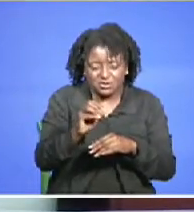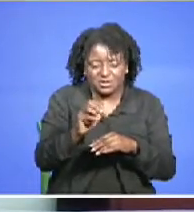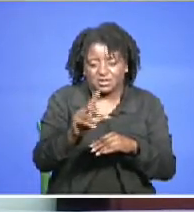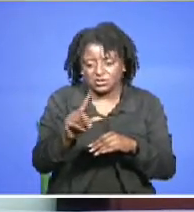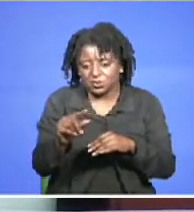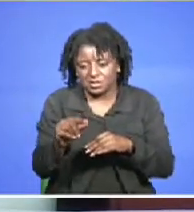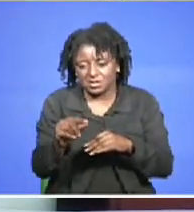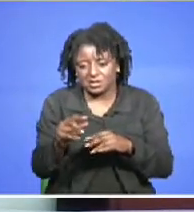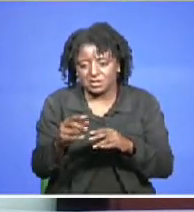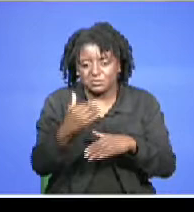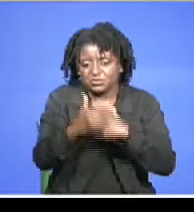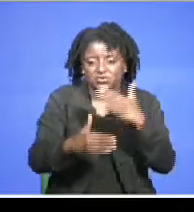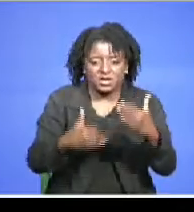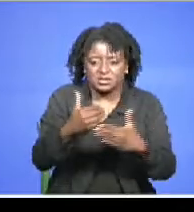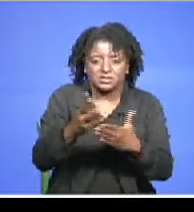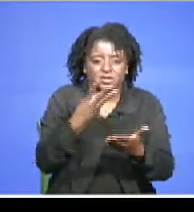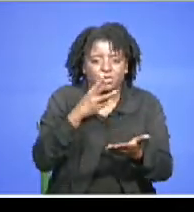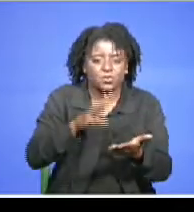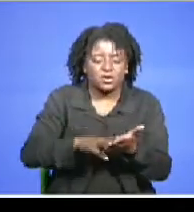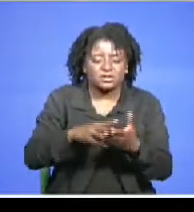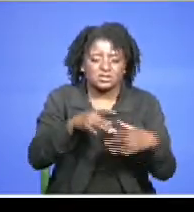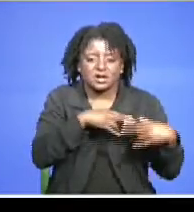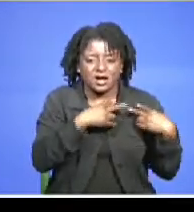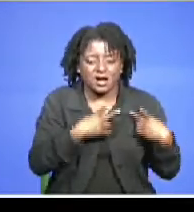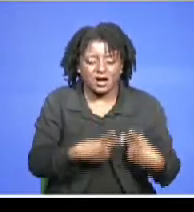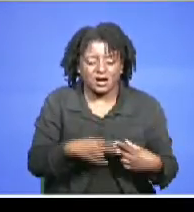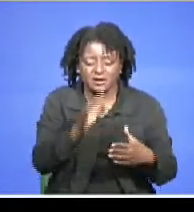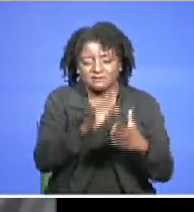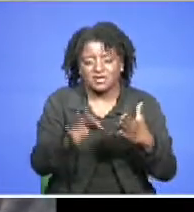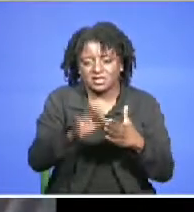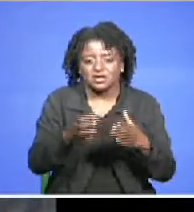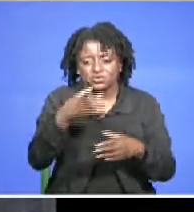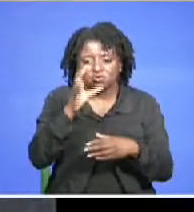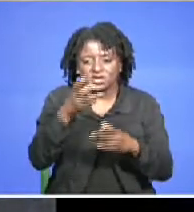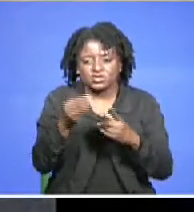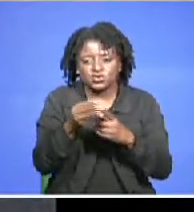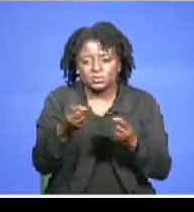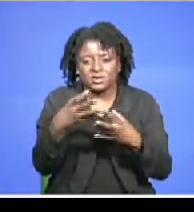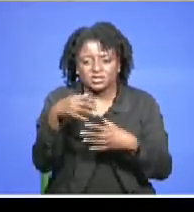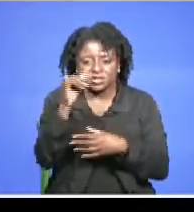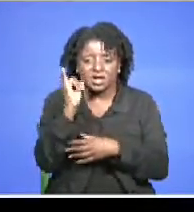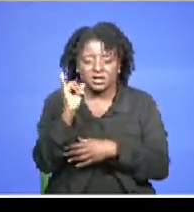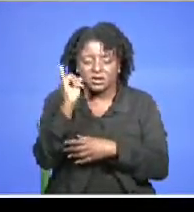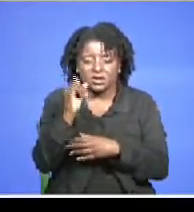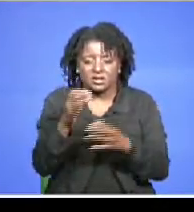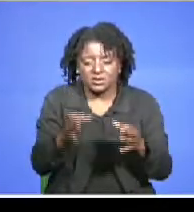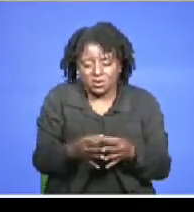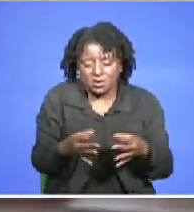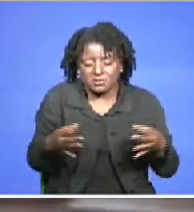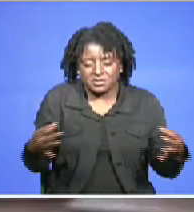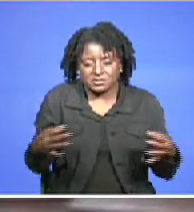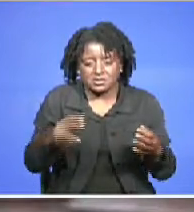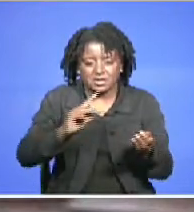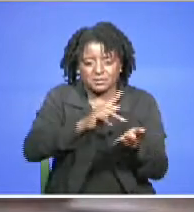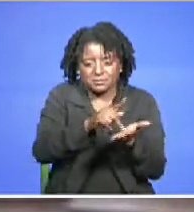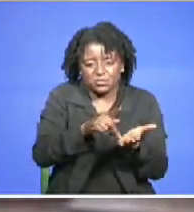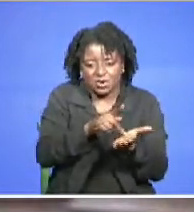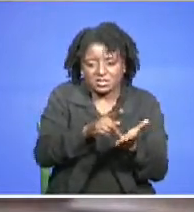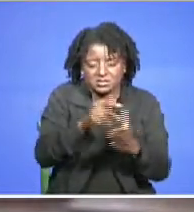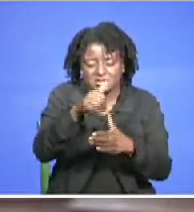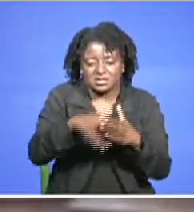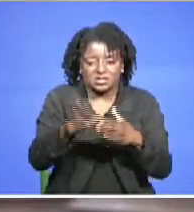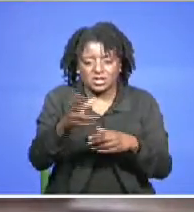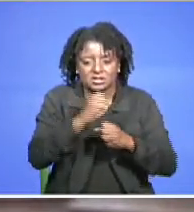worsening heart failure. Drinking too much alcohol, obesity, and poisonous substances in your system can also lead